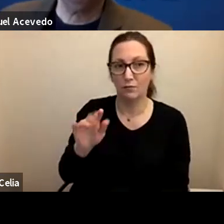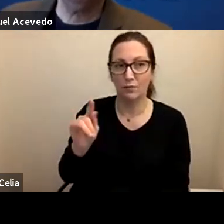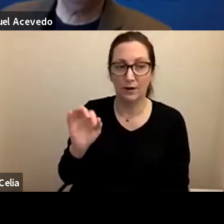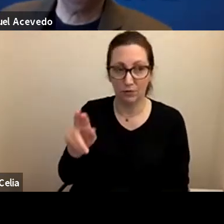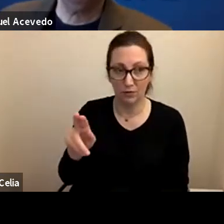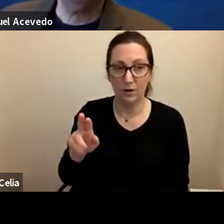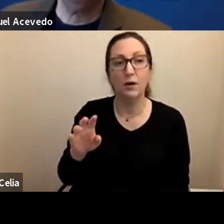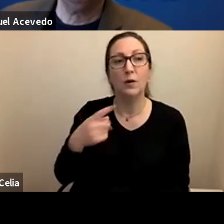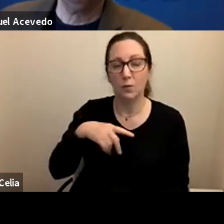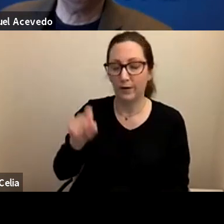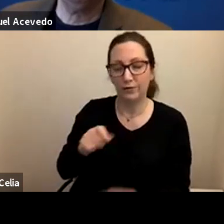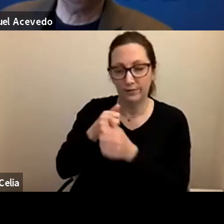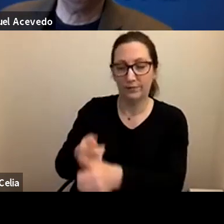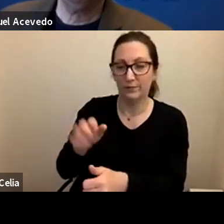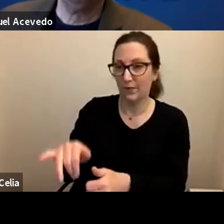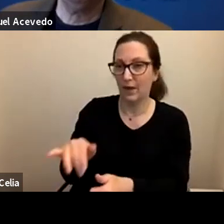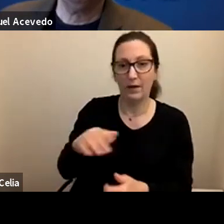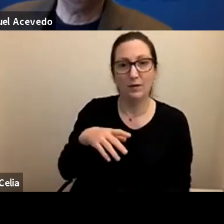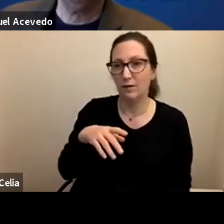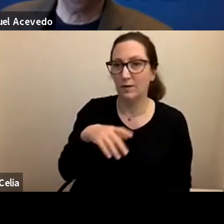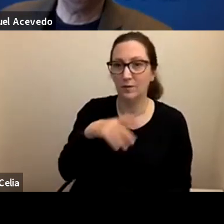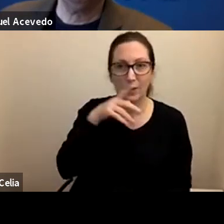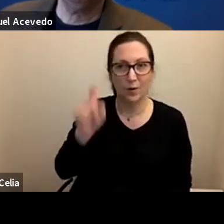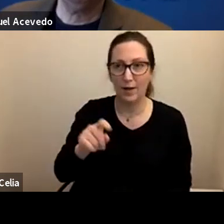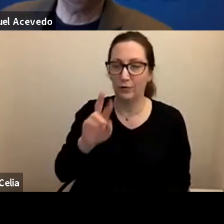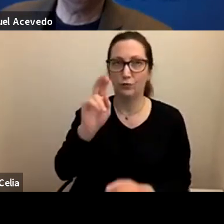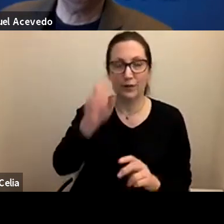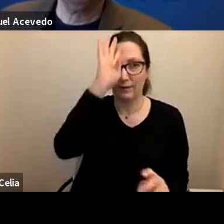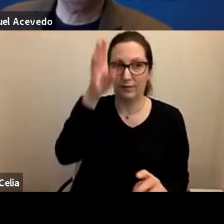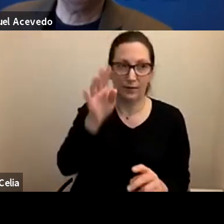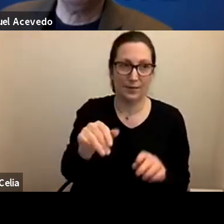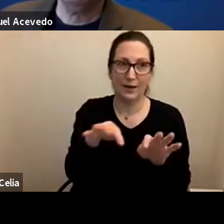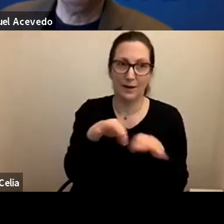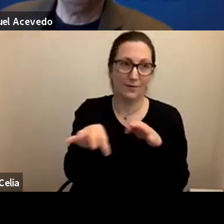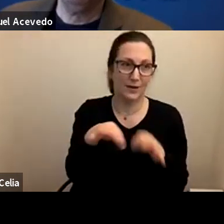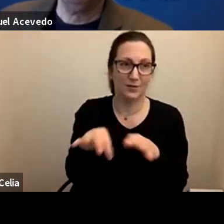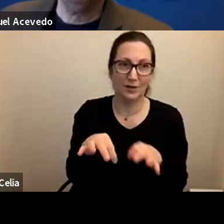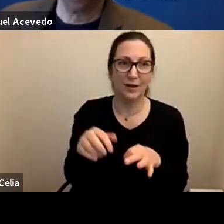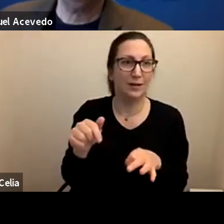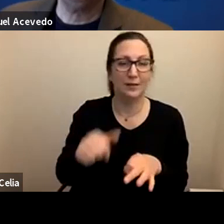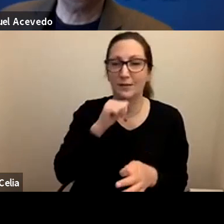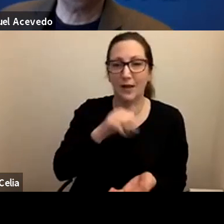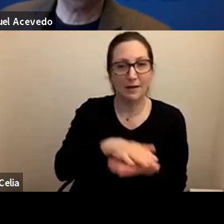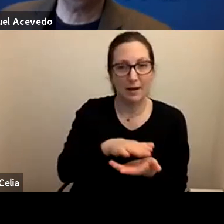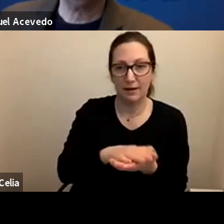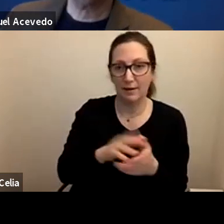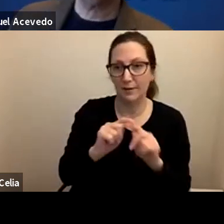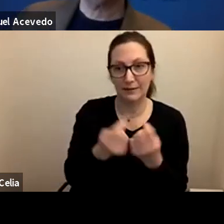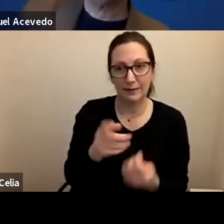the conversation. We should not be reinventing this because this is not like an academics team task force.